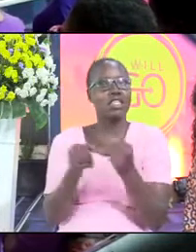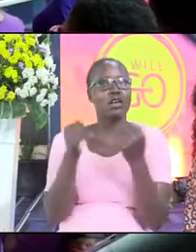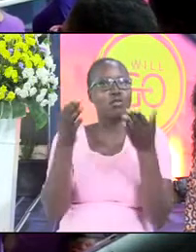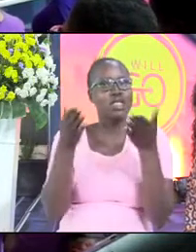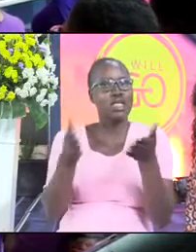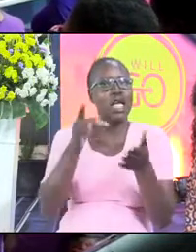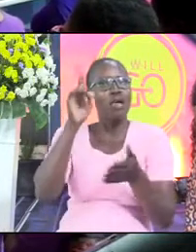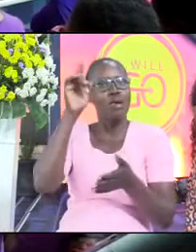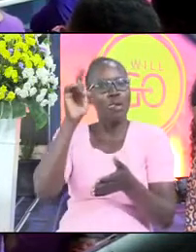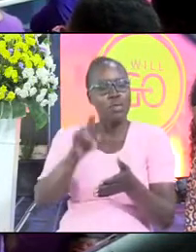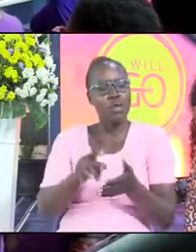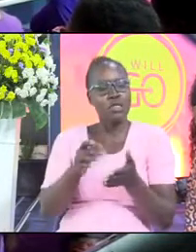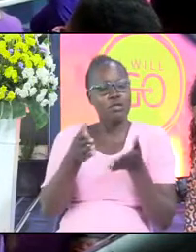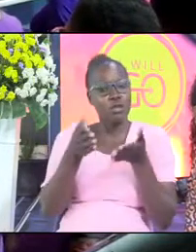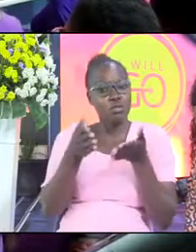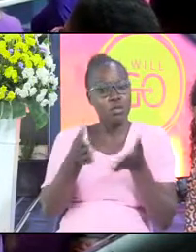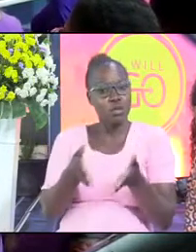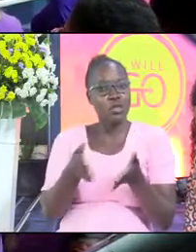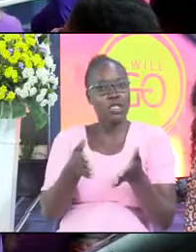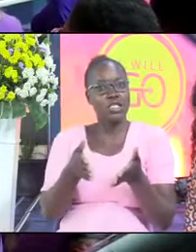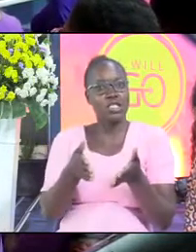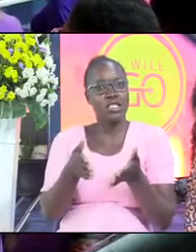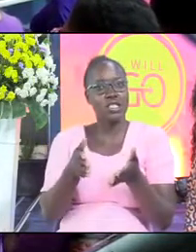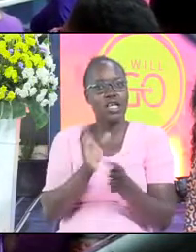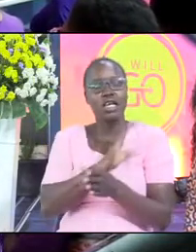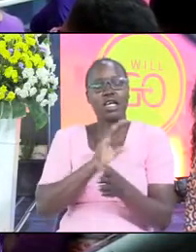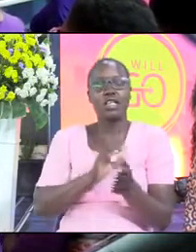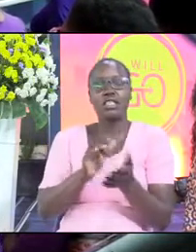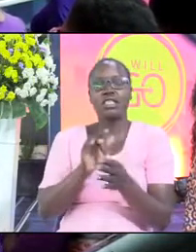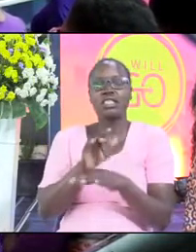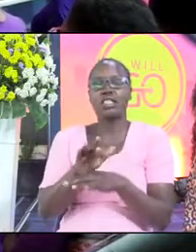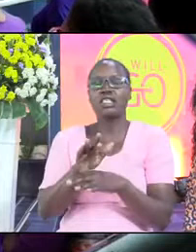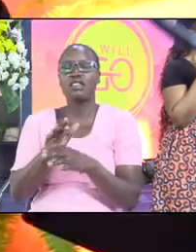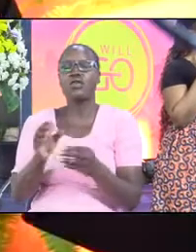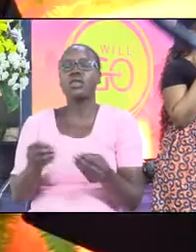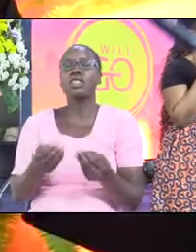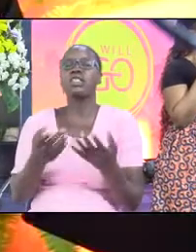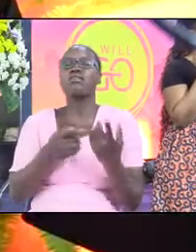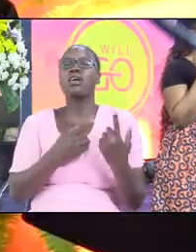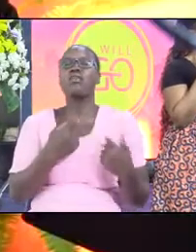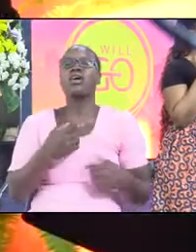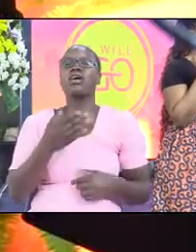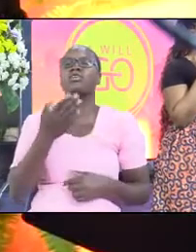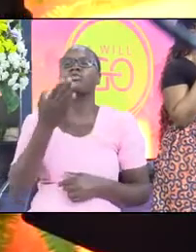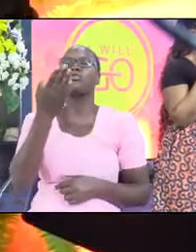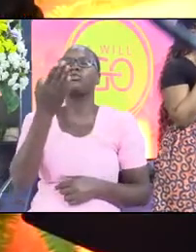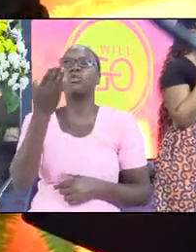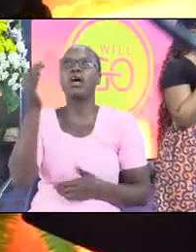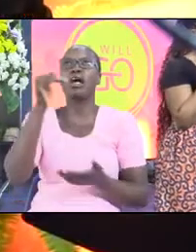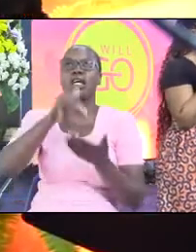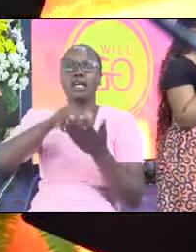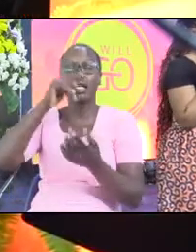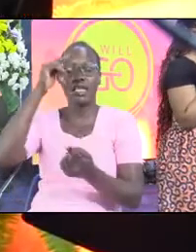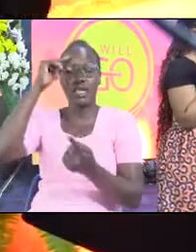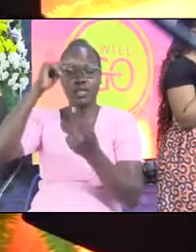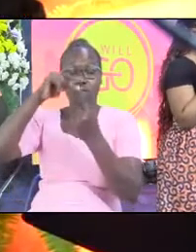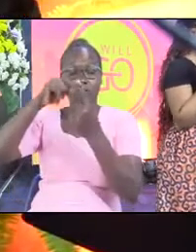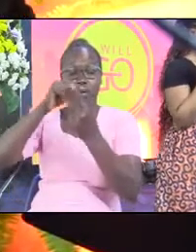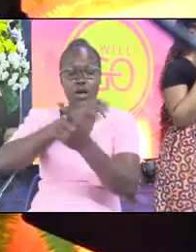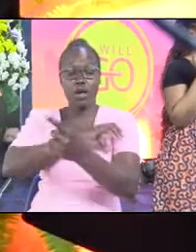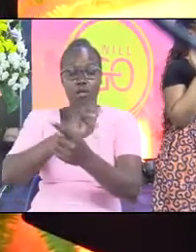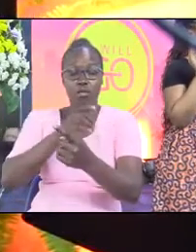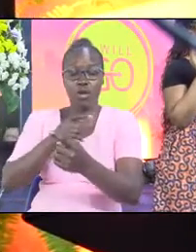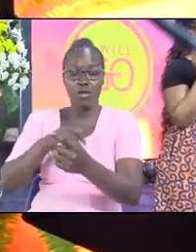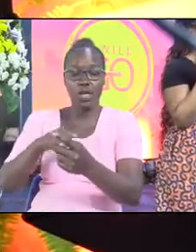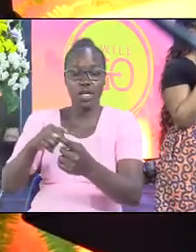here must be Christ-centered. Oh, God, we give our hearts to you one more time. Empower us. Whenever the